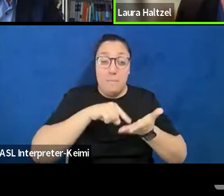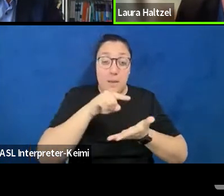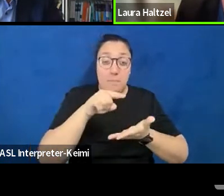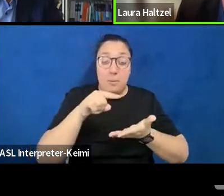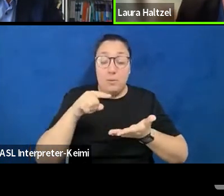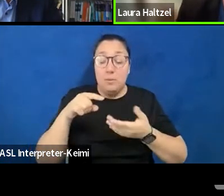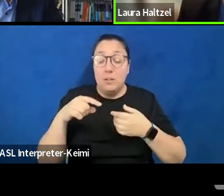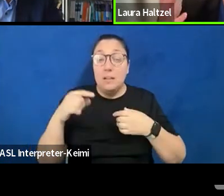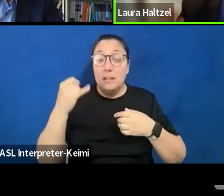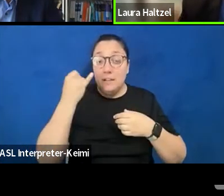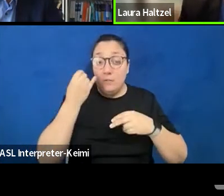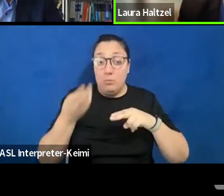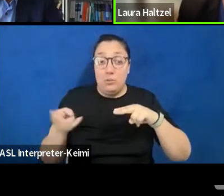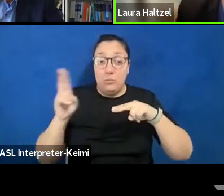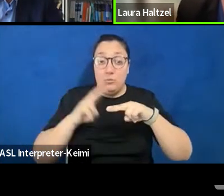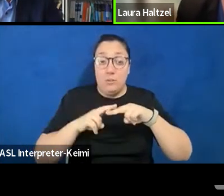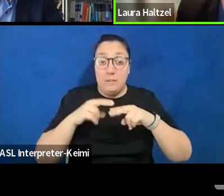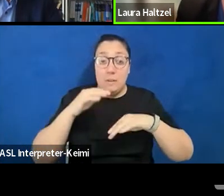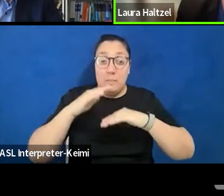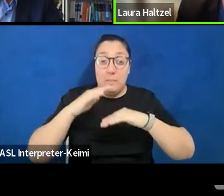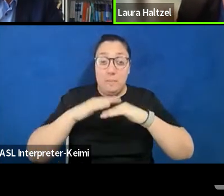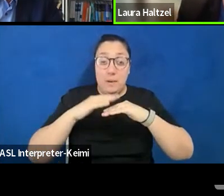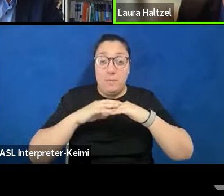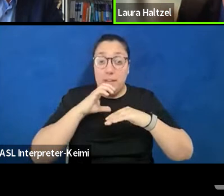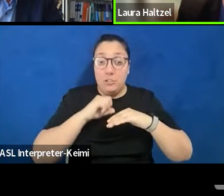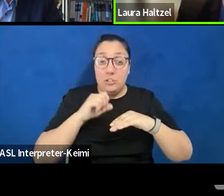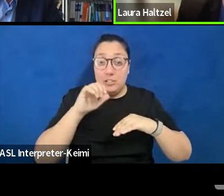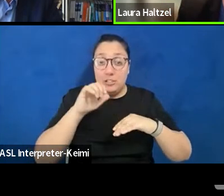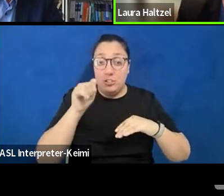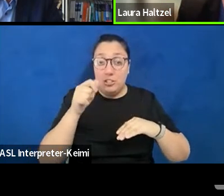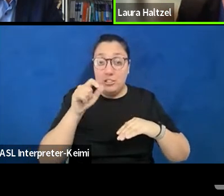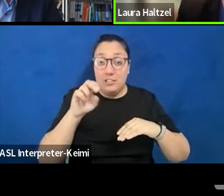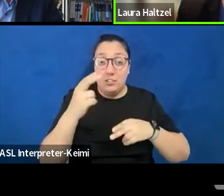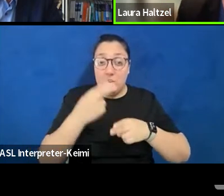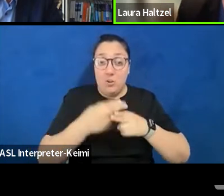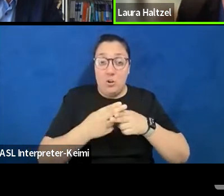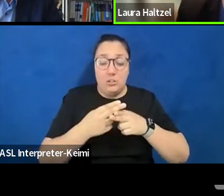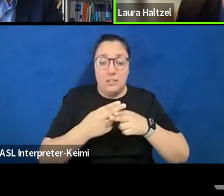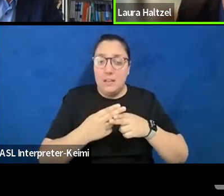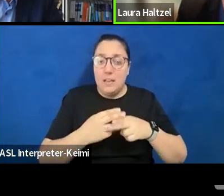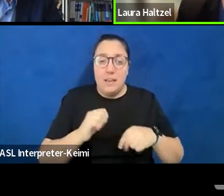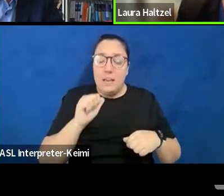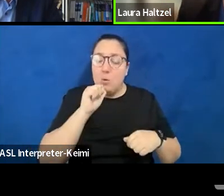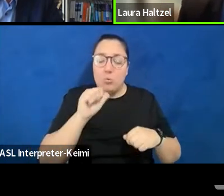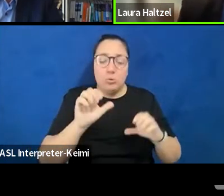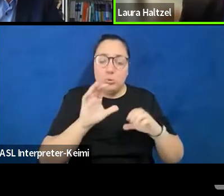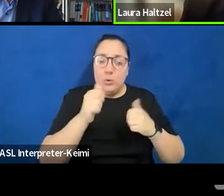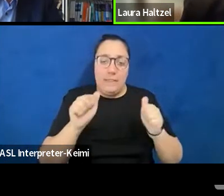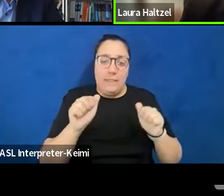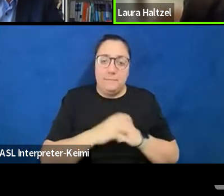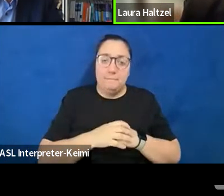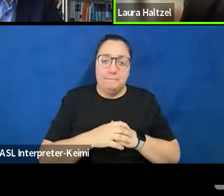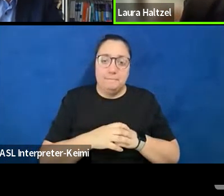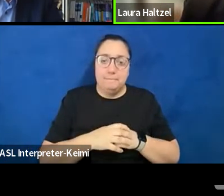earliest eligibility age or the minimum benefit age, as Jason calls it, will not do anything.